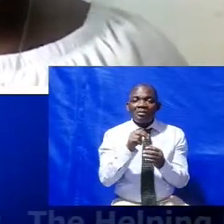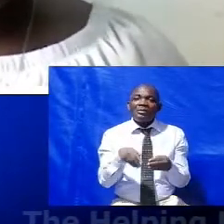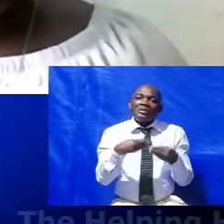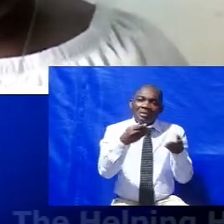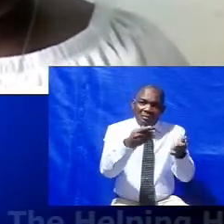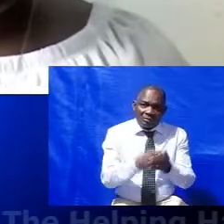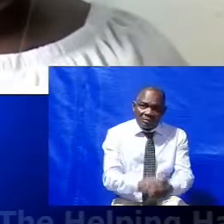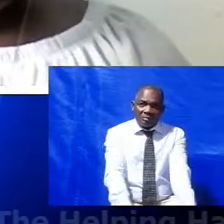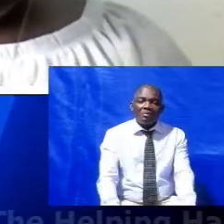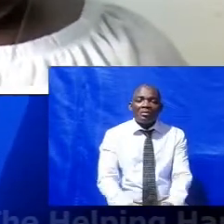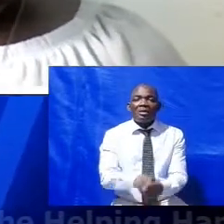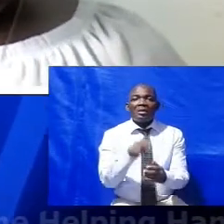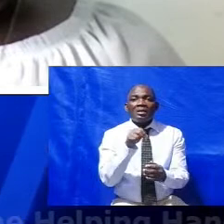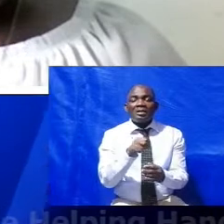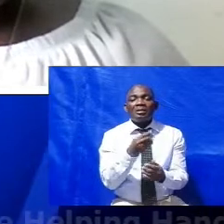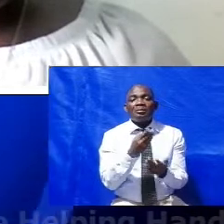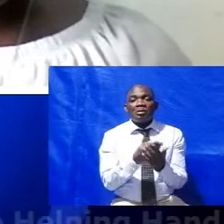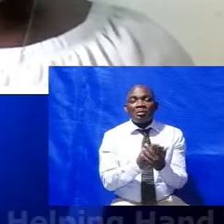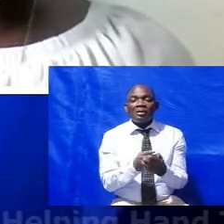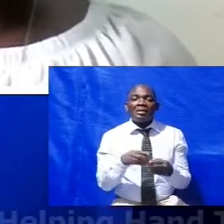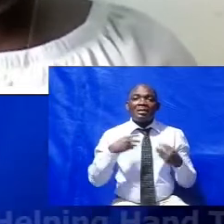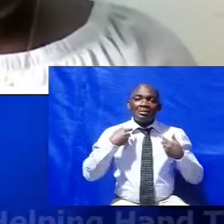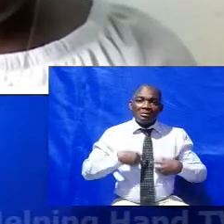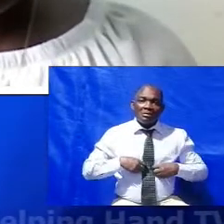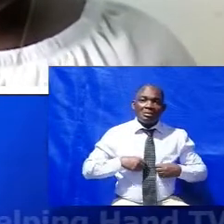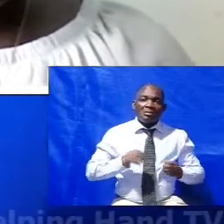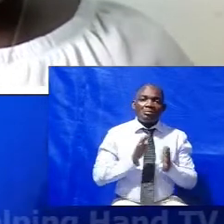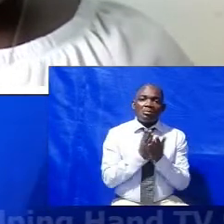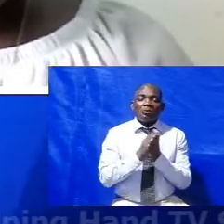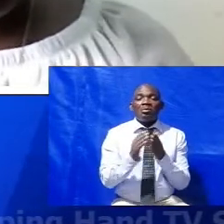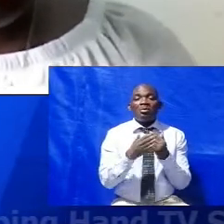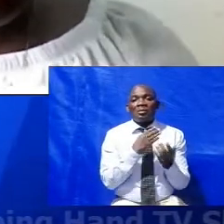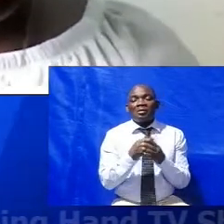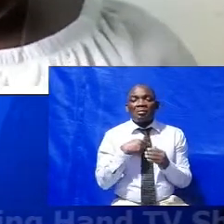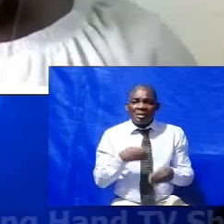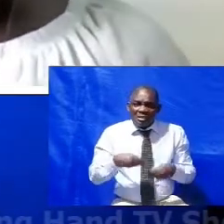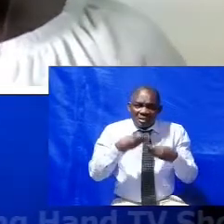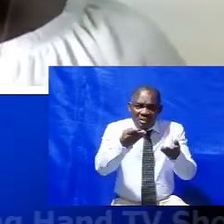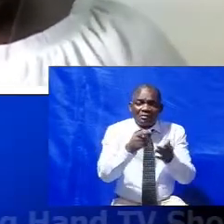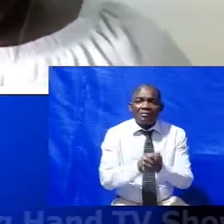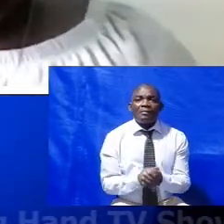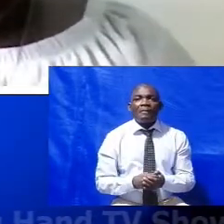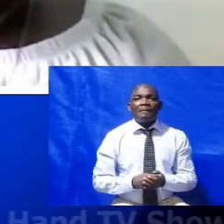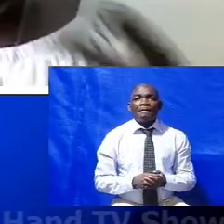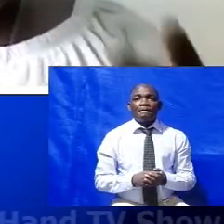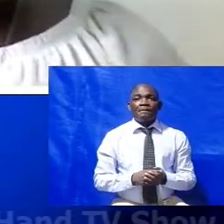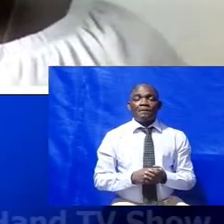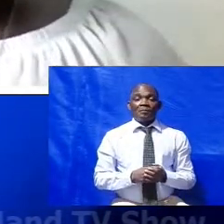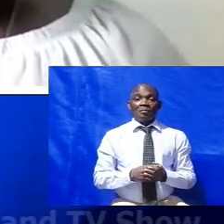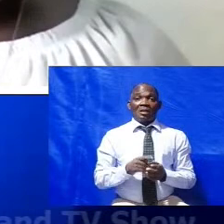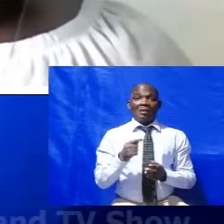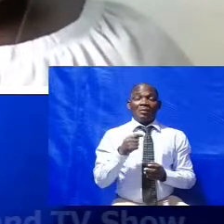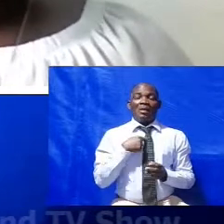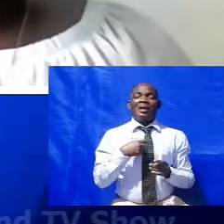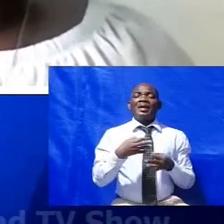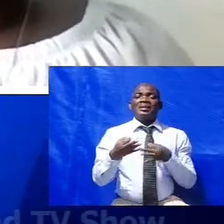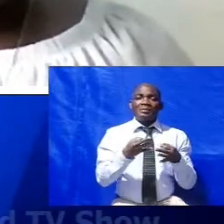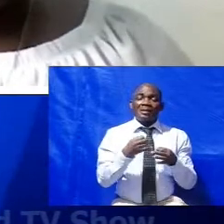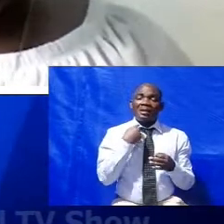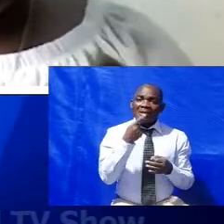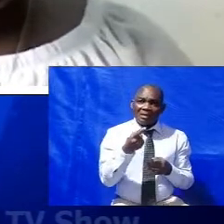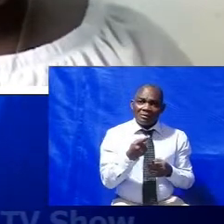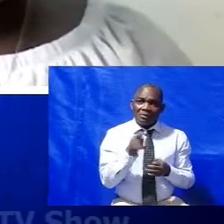what they needed. Like when they needed uniform, when they needed books, when they needed, at least they were, I